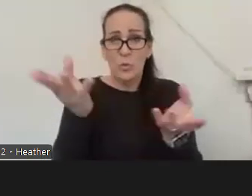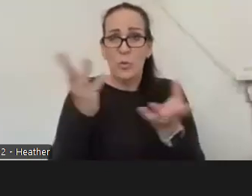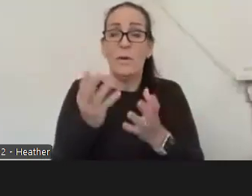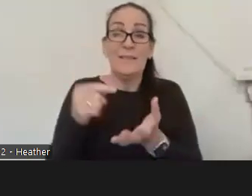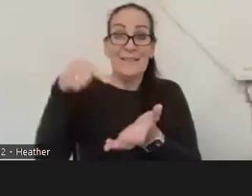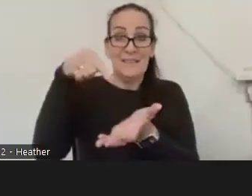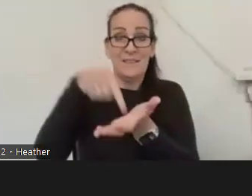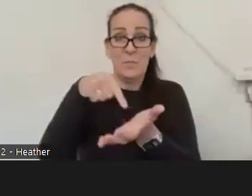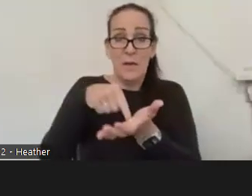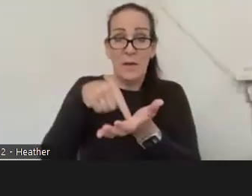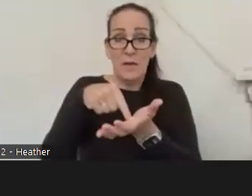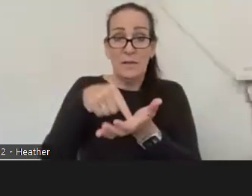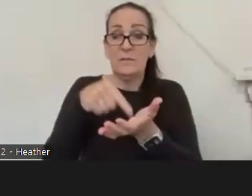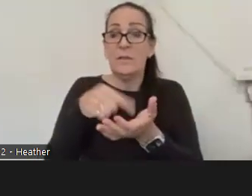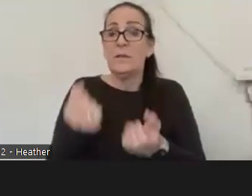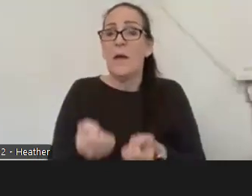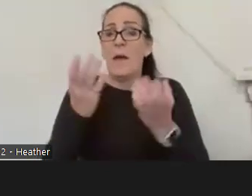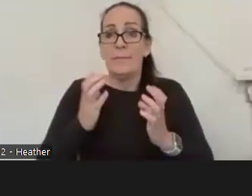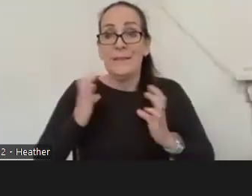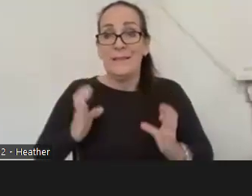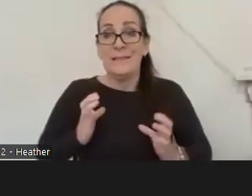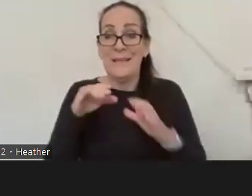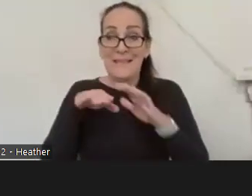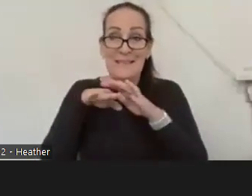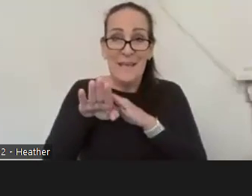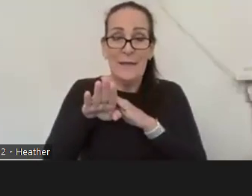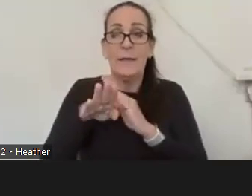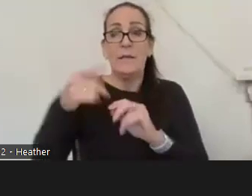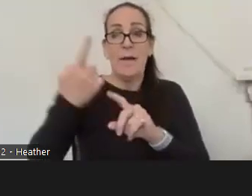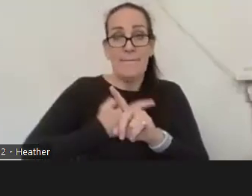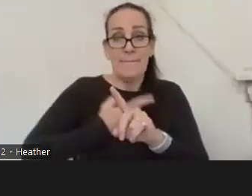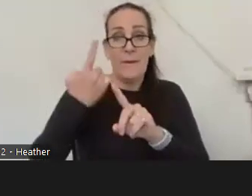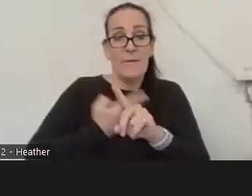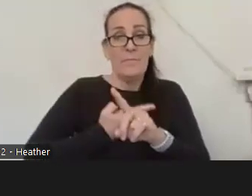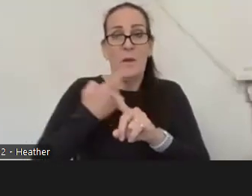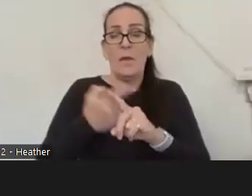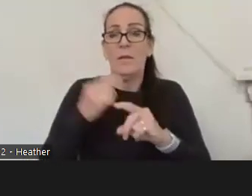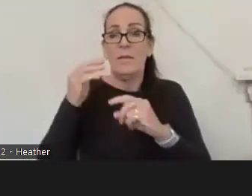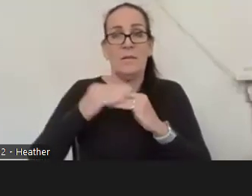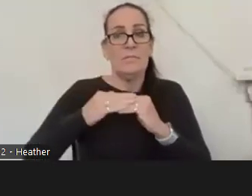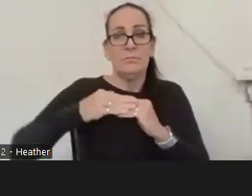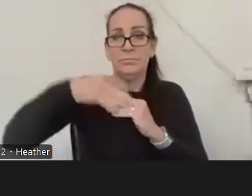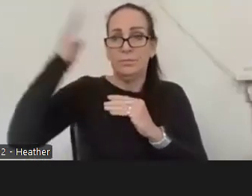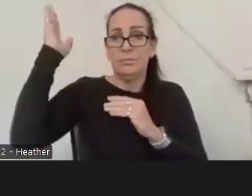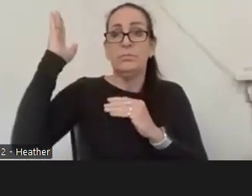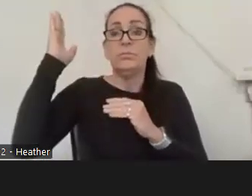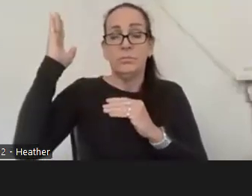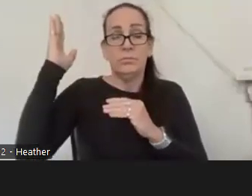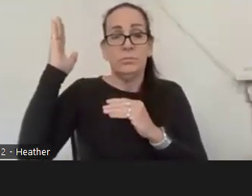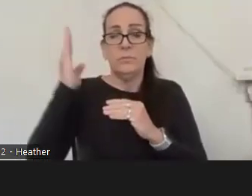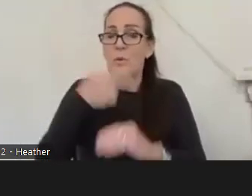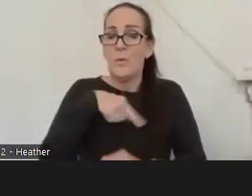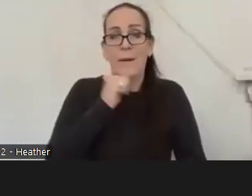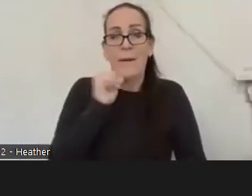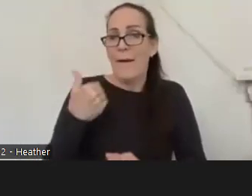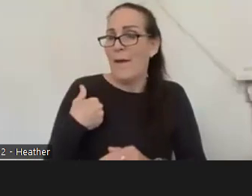our number of clients coming in every month far exceeds what we have openings for.